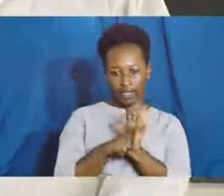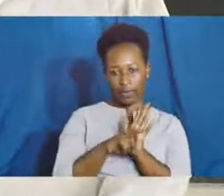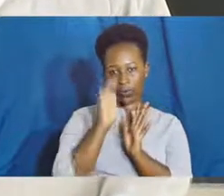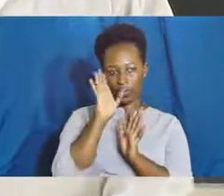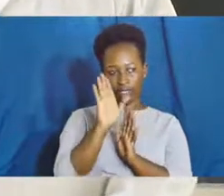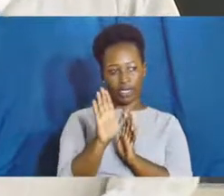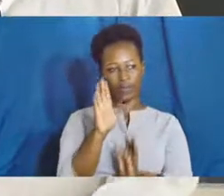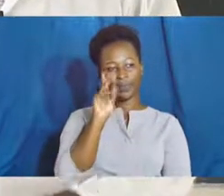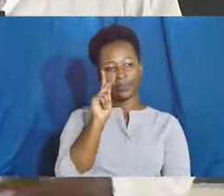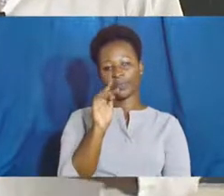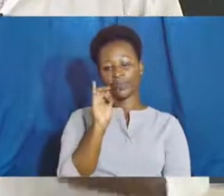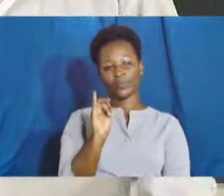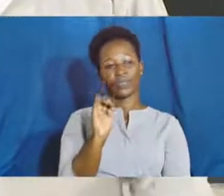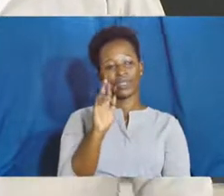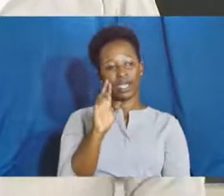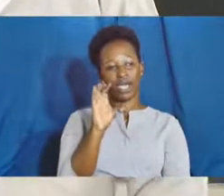Why these